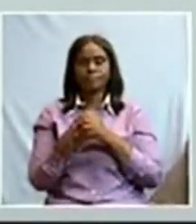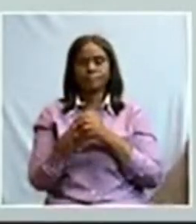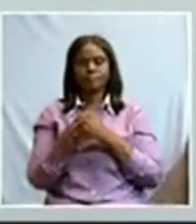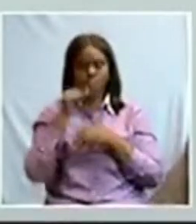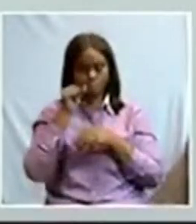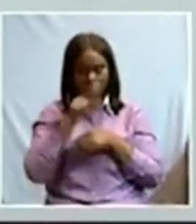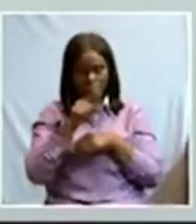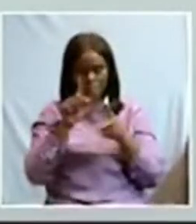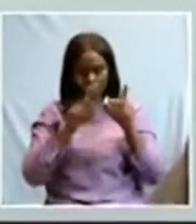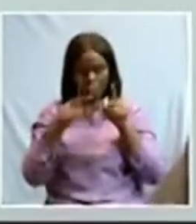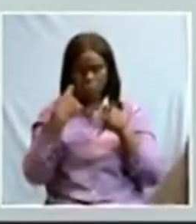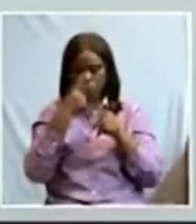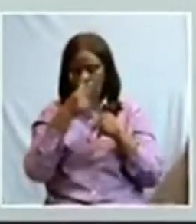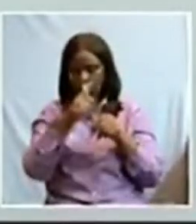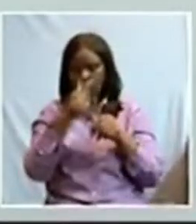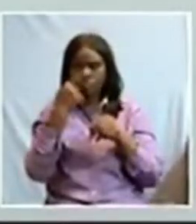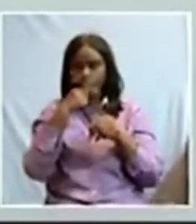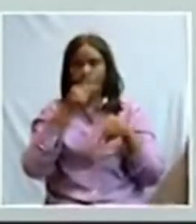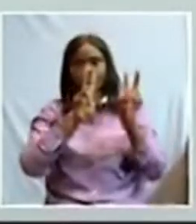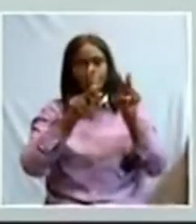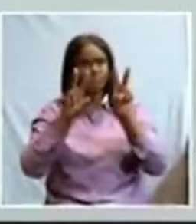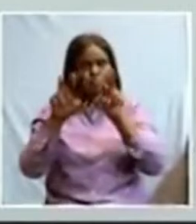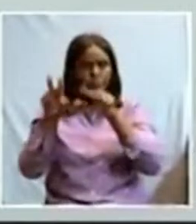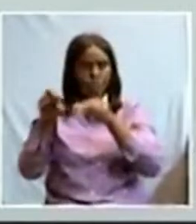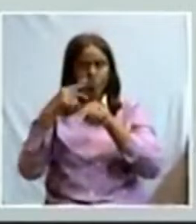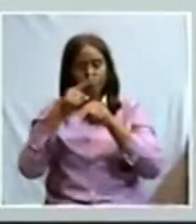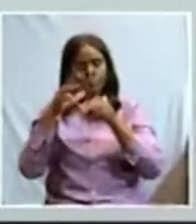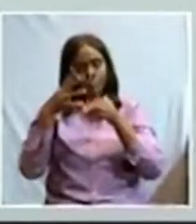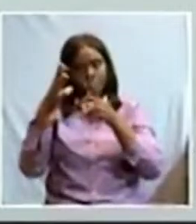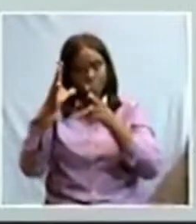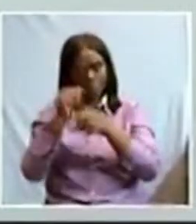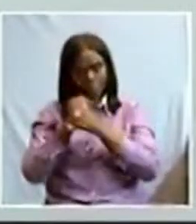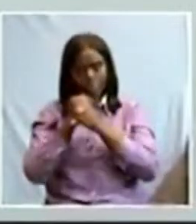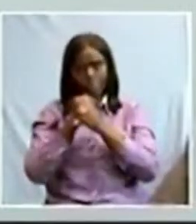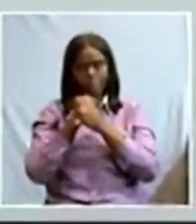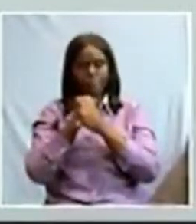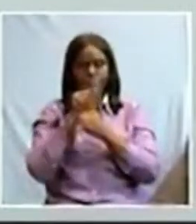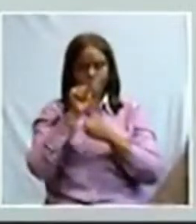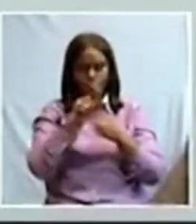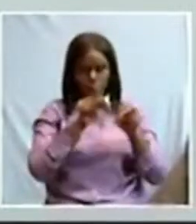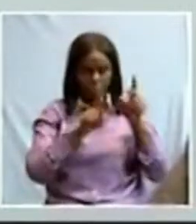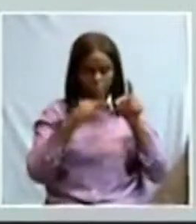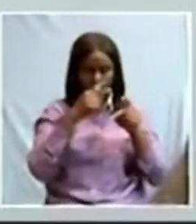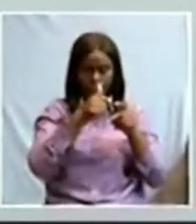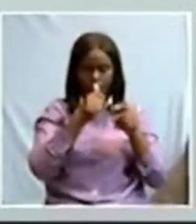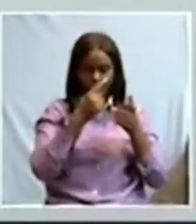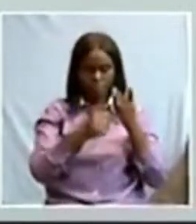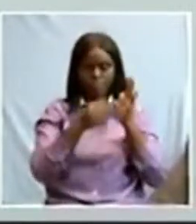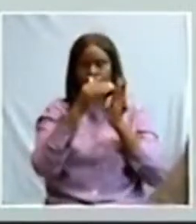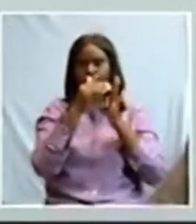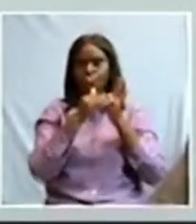that these people are the ones who monitor who got. The people who took the